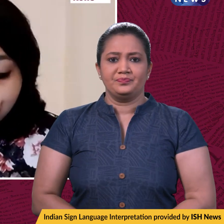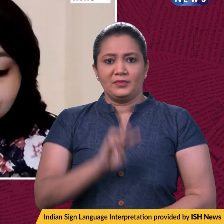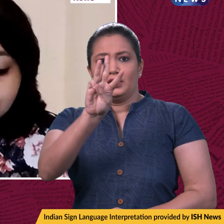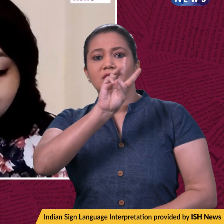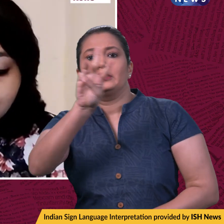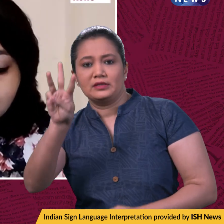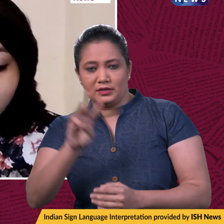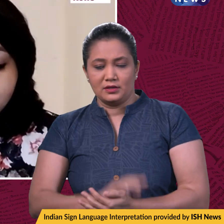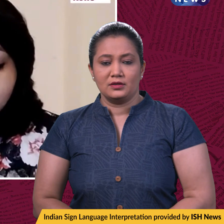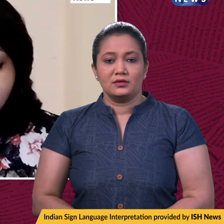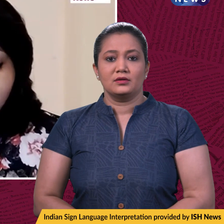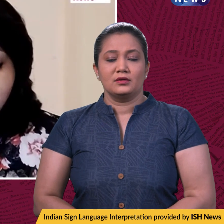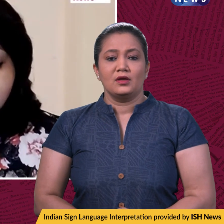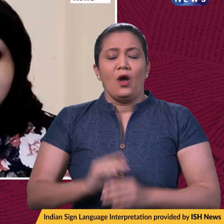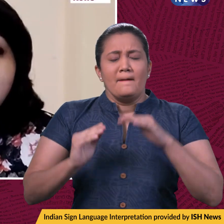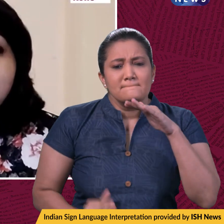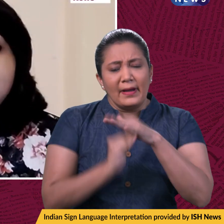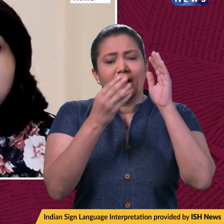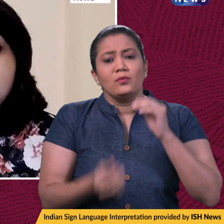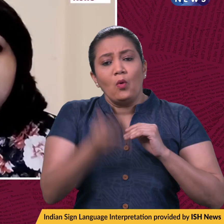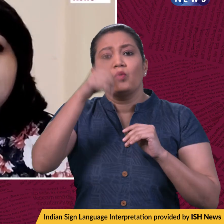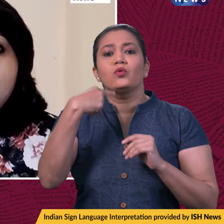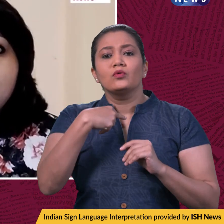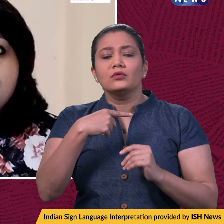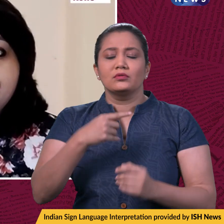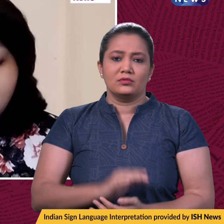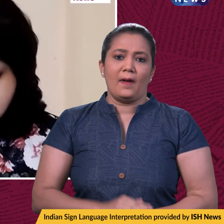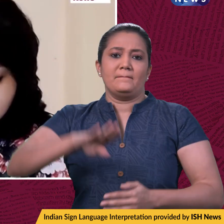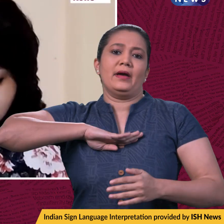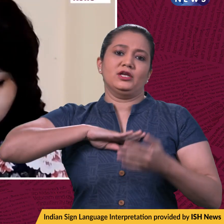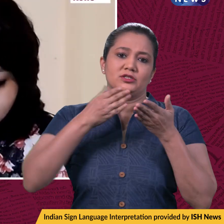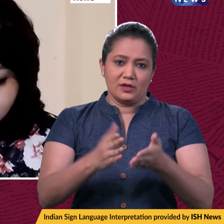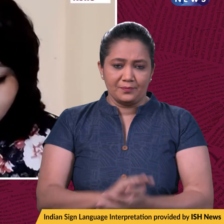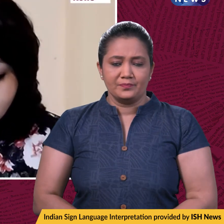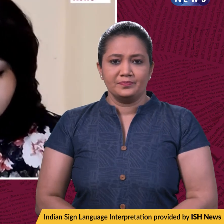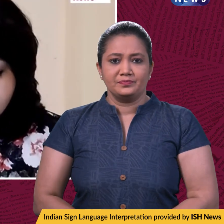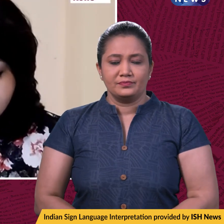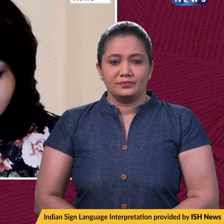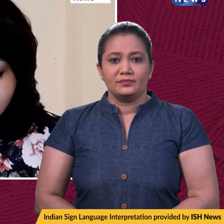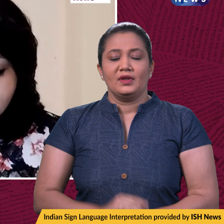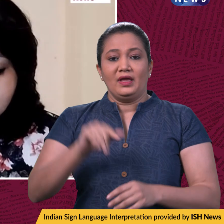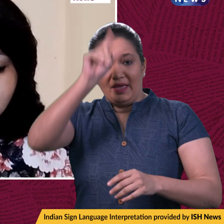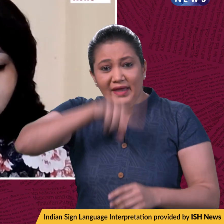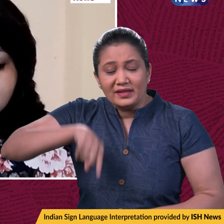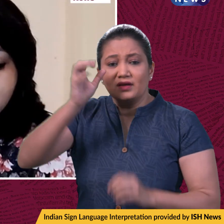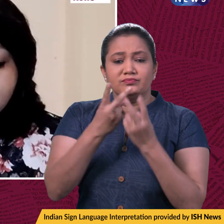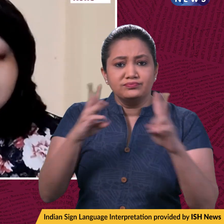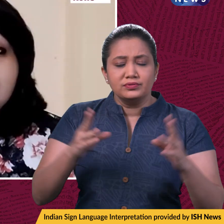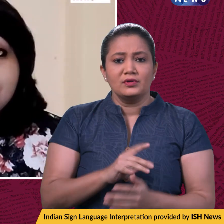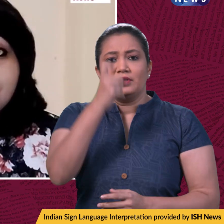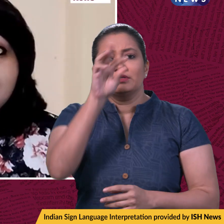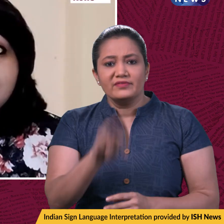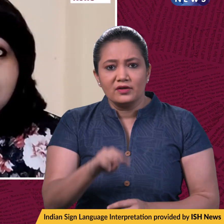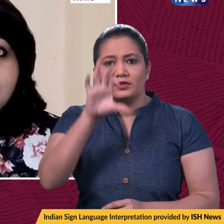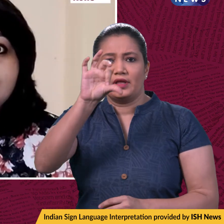to 33, with the maximum number of cases being reported from Maharashtra. In the meantime, India has reported